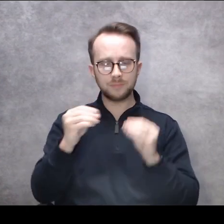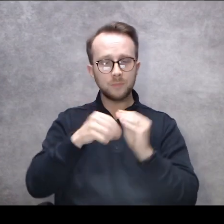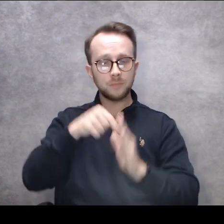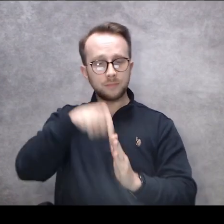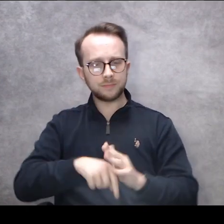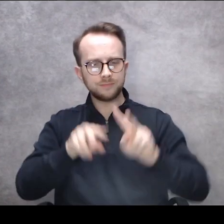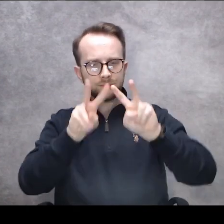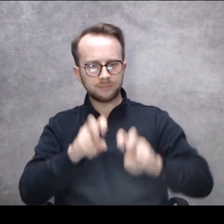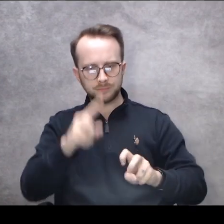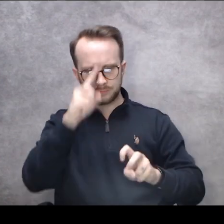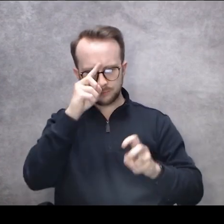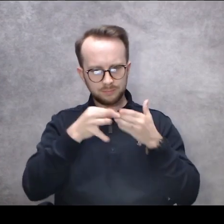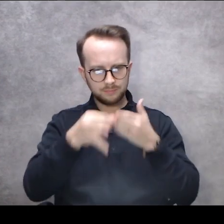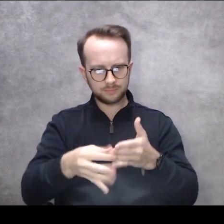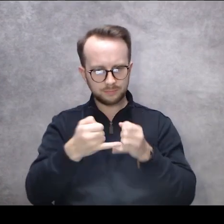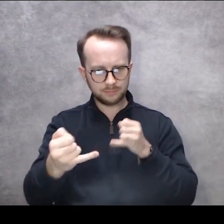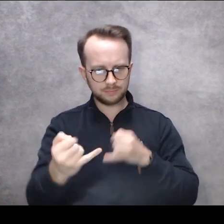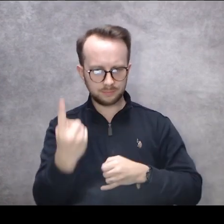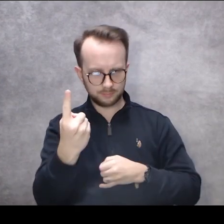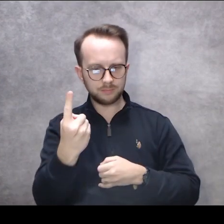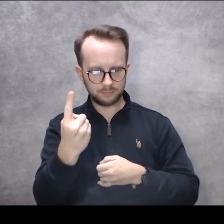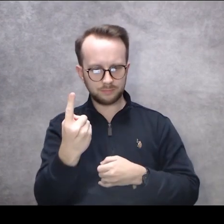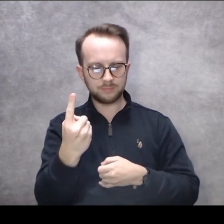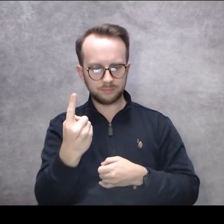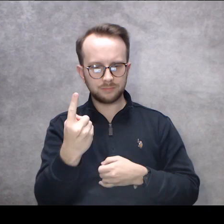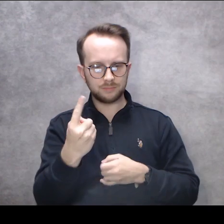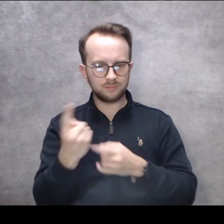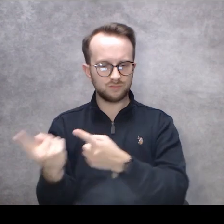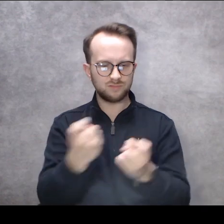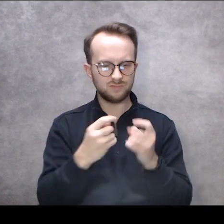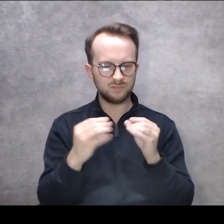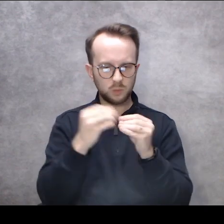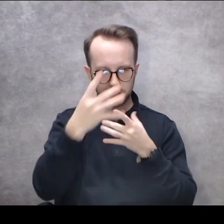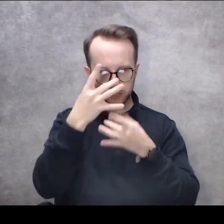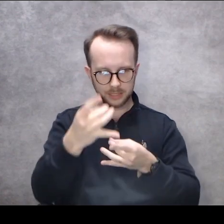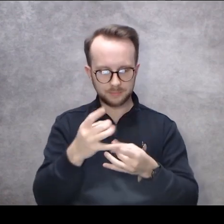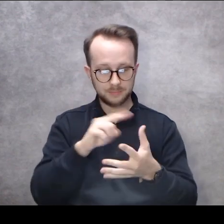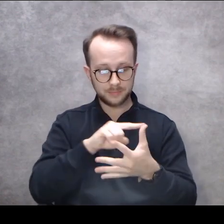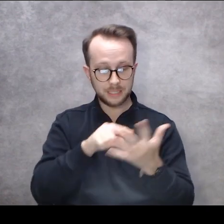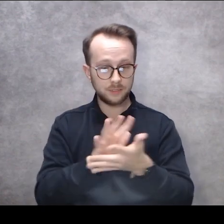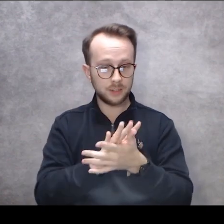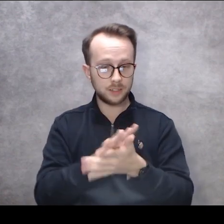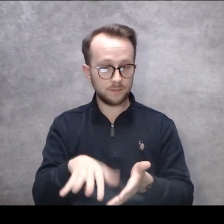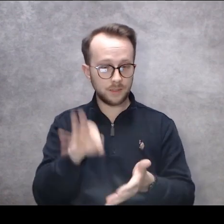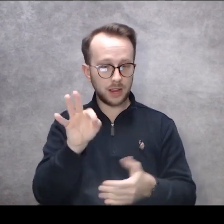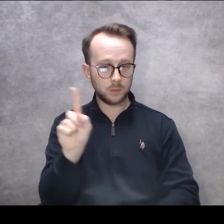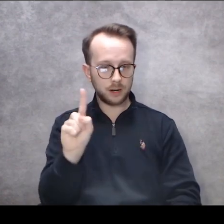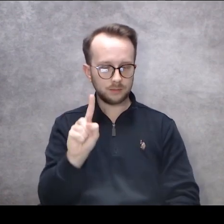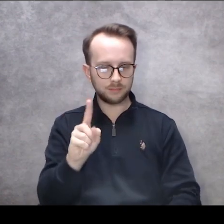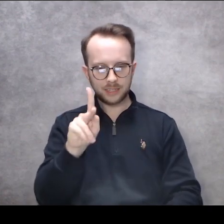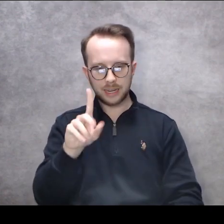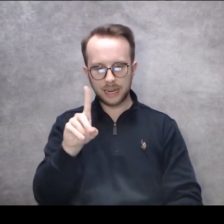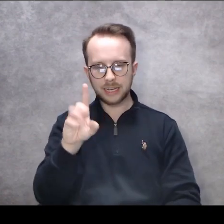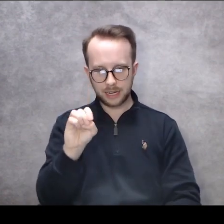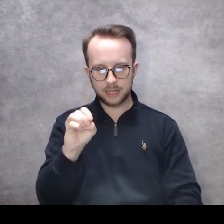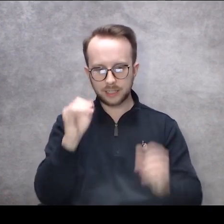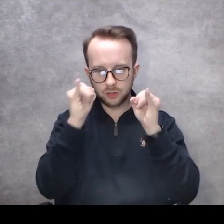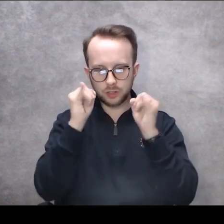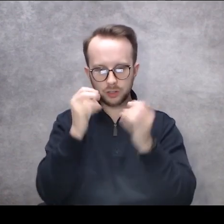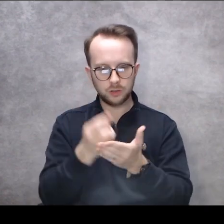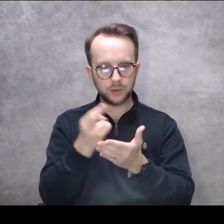Guideline 1, Recruiting Interest. These videos can be accessed on KDE's Instructional Resources